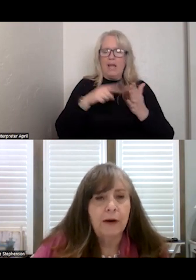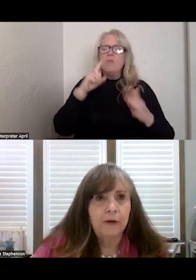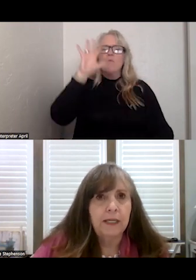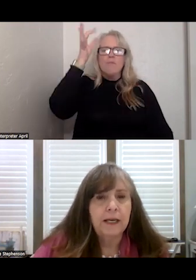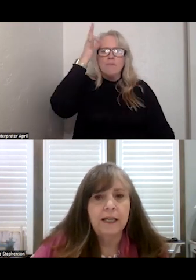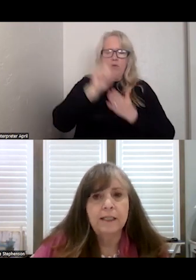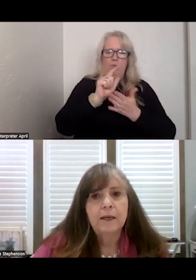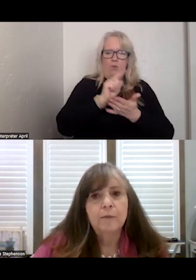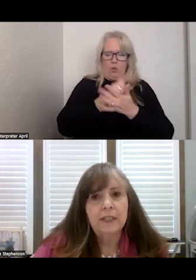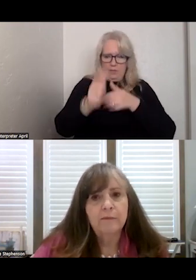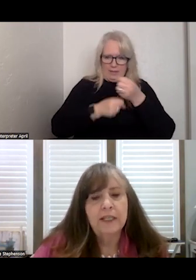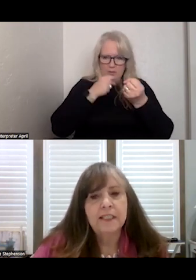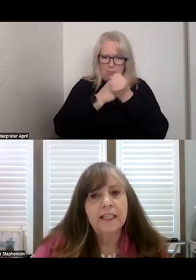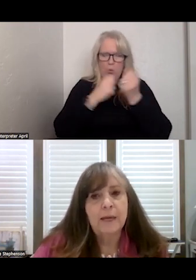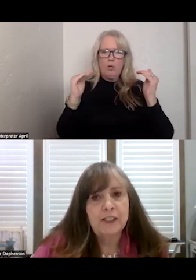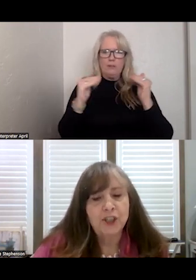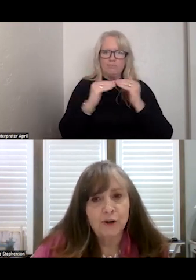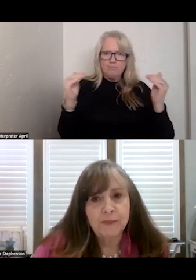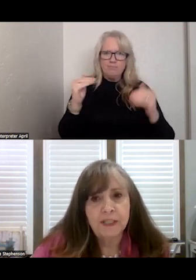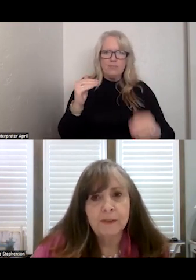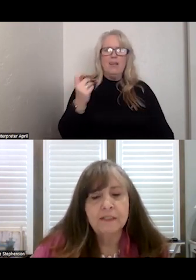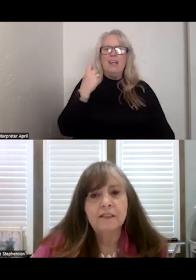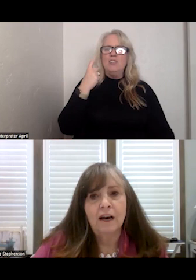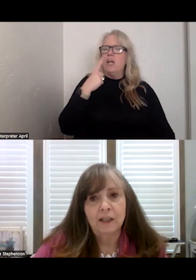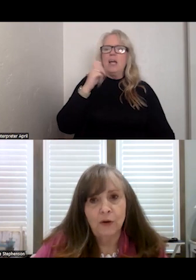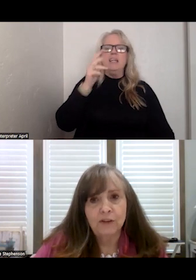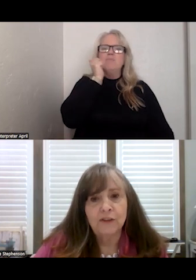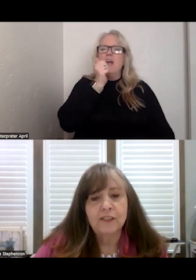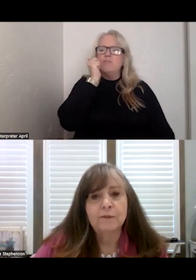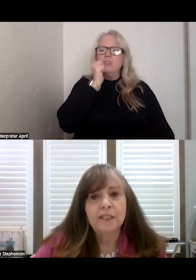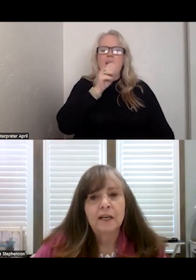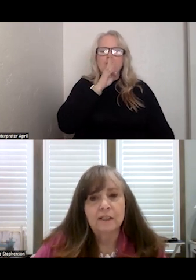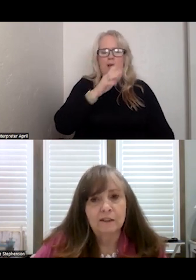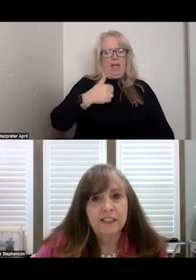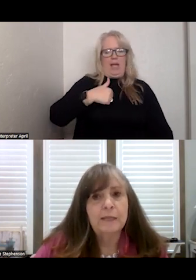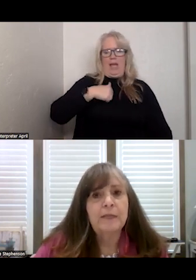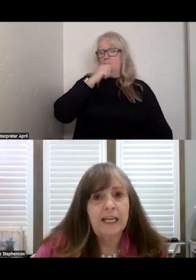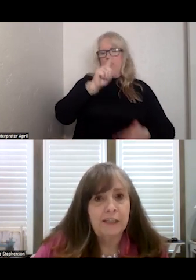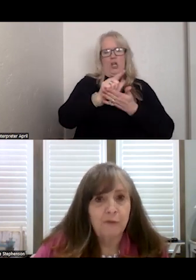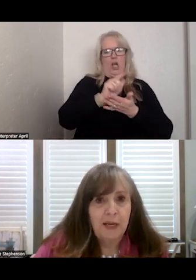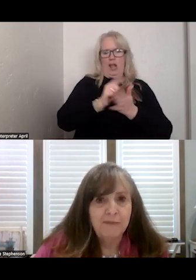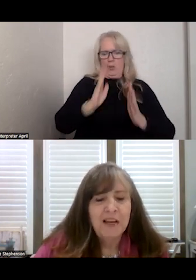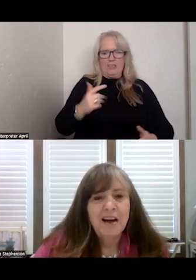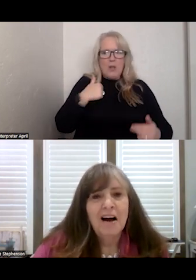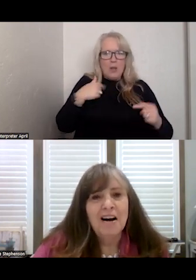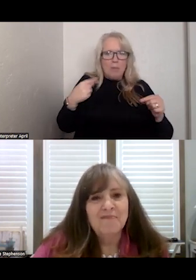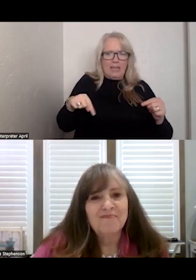support parity, and believe me, it's in layman's terms. I was not a lawyer, so this was a little intimidating for